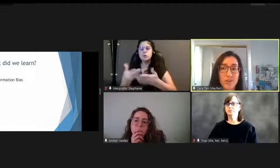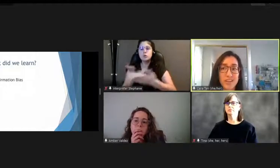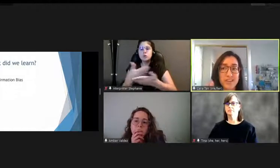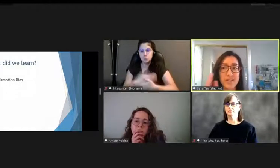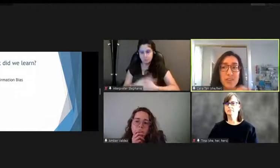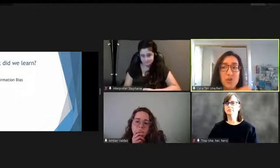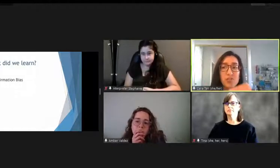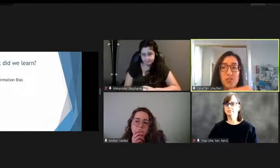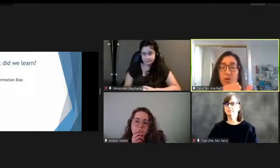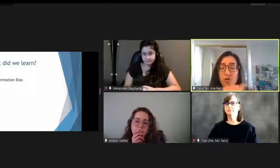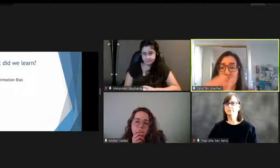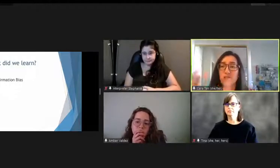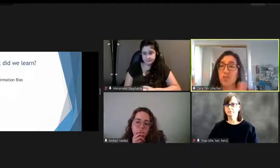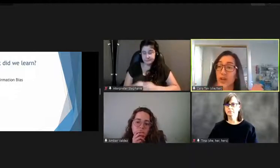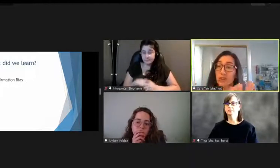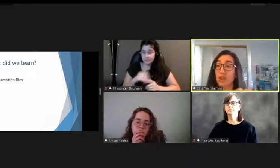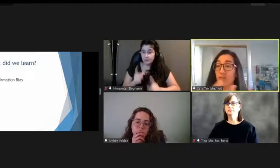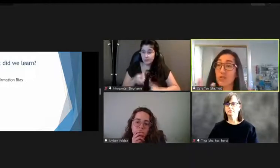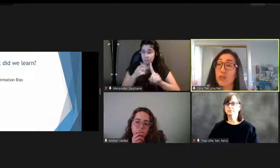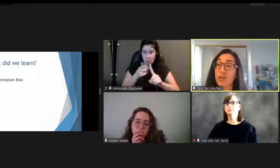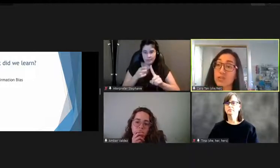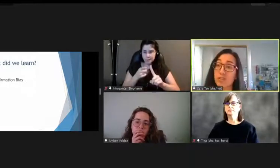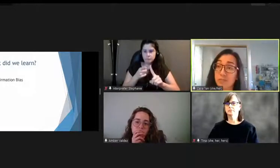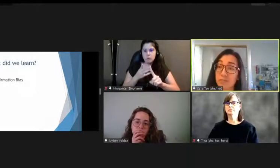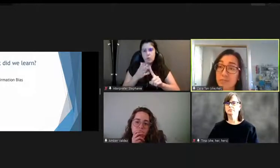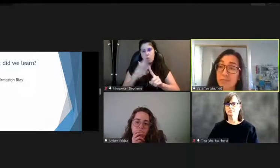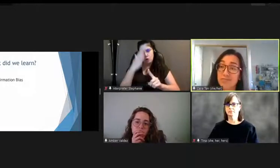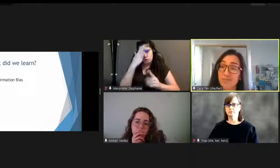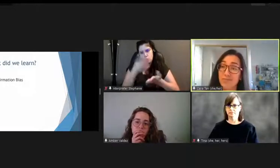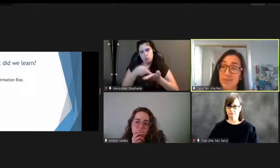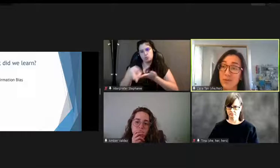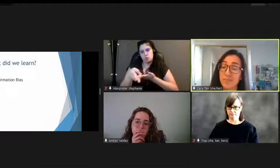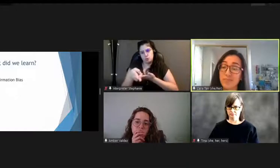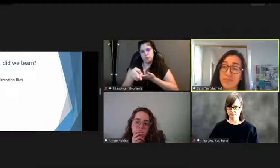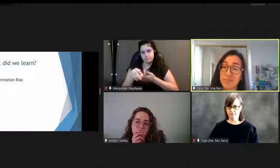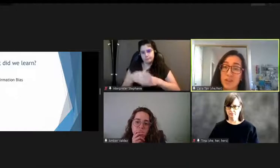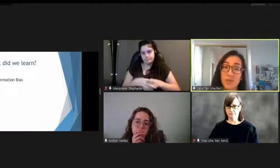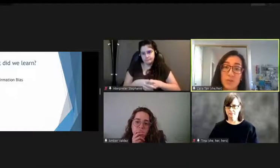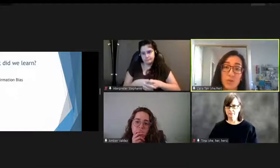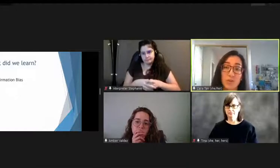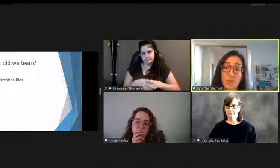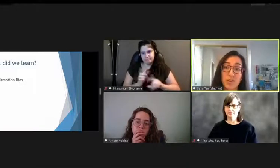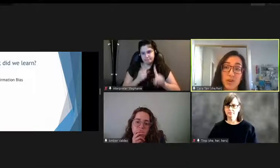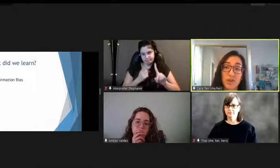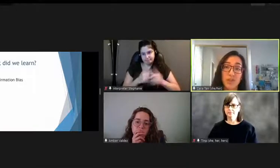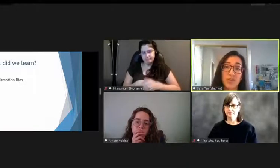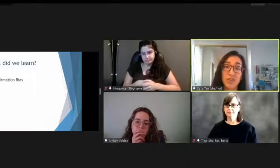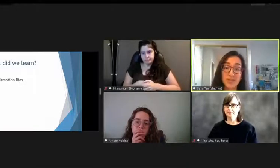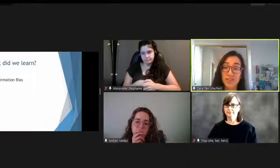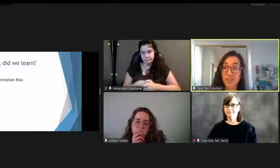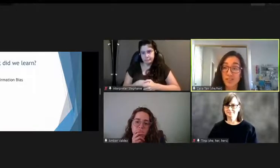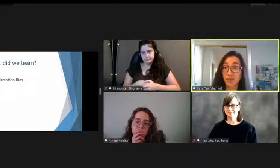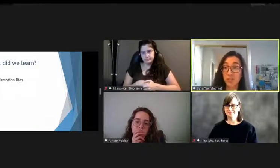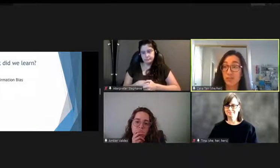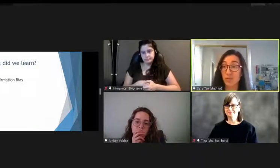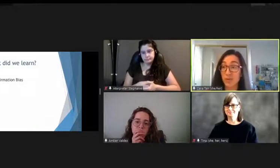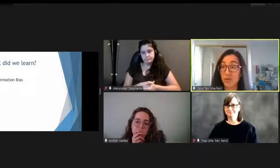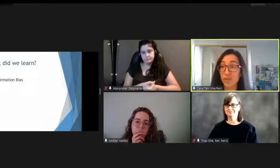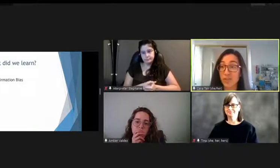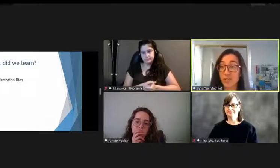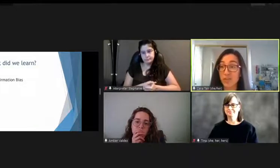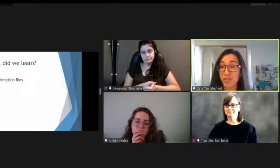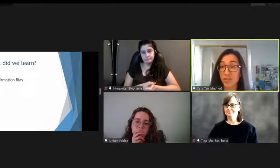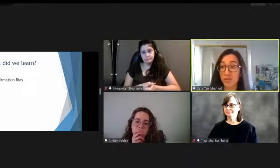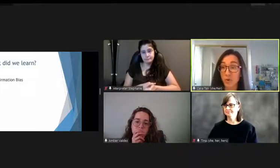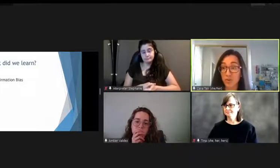We're looking to get closer and closer to whatever that truth is, right? So this is a